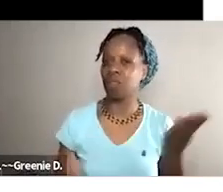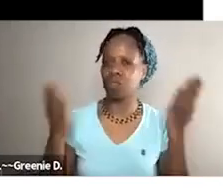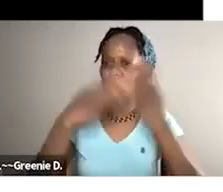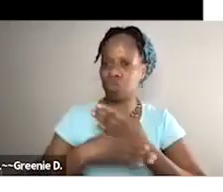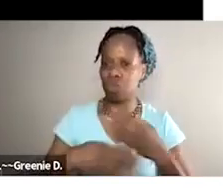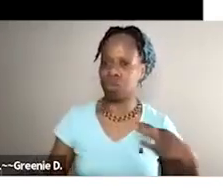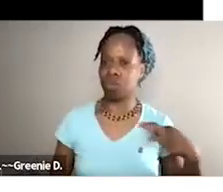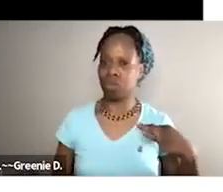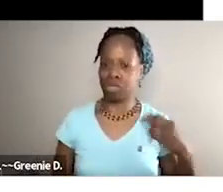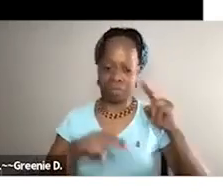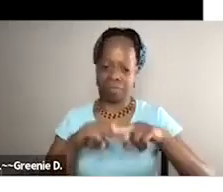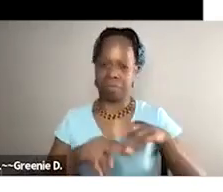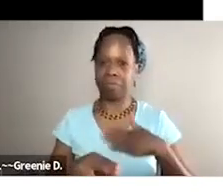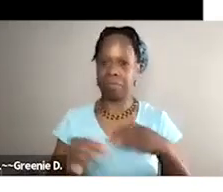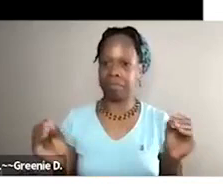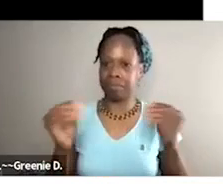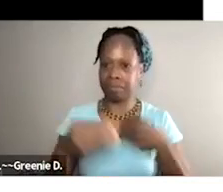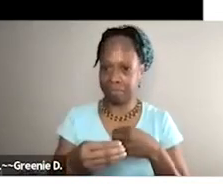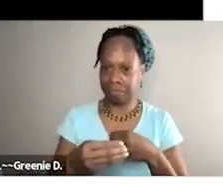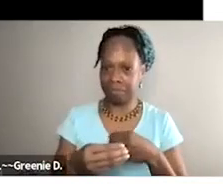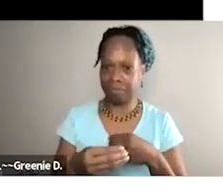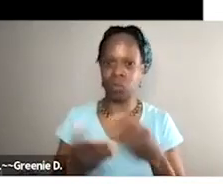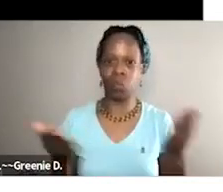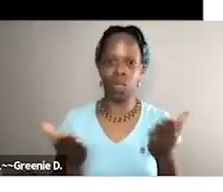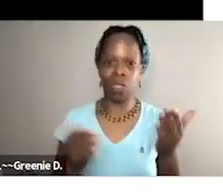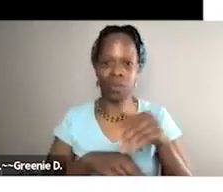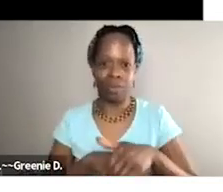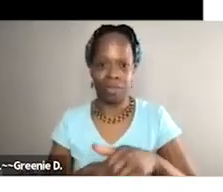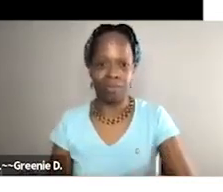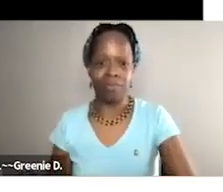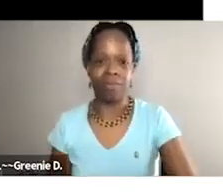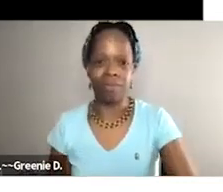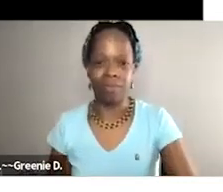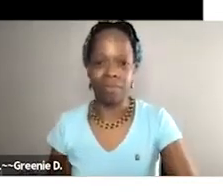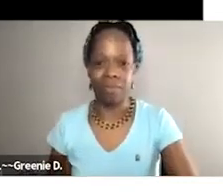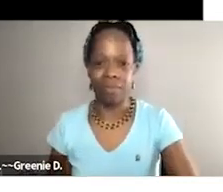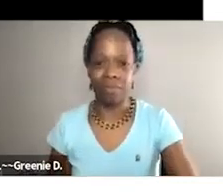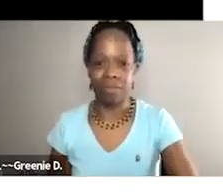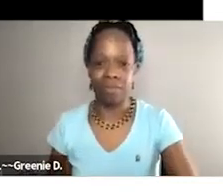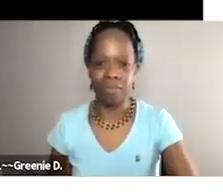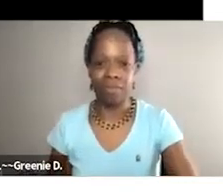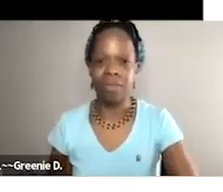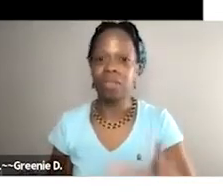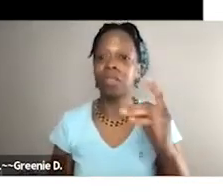office. And we are here this evening to talk to y'all about